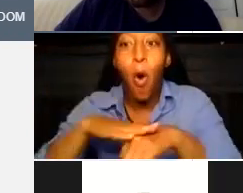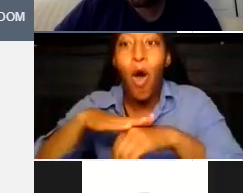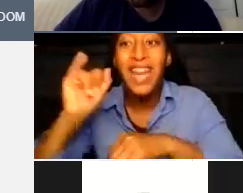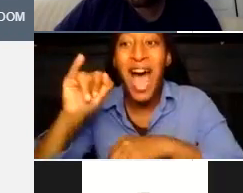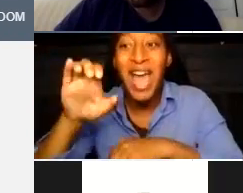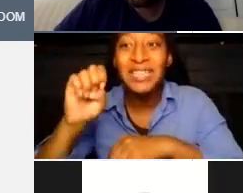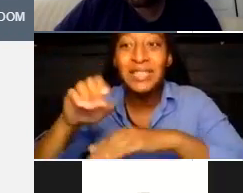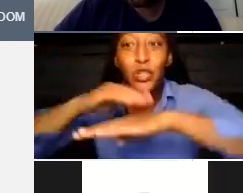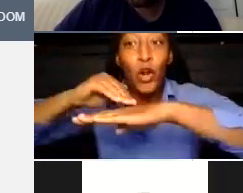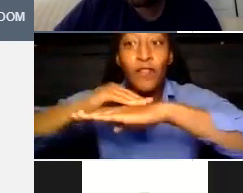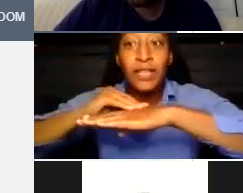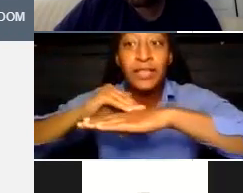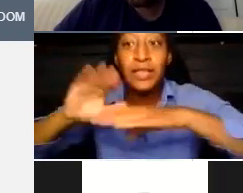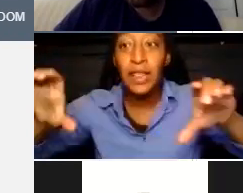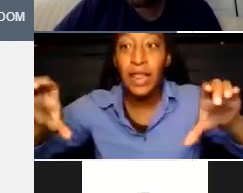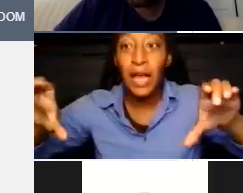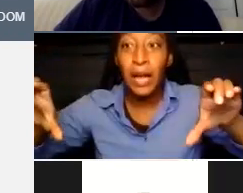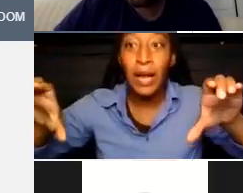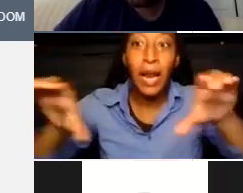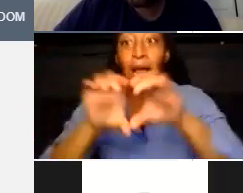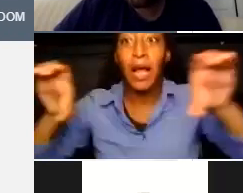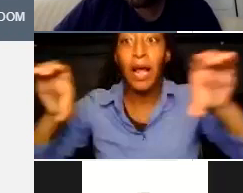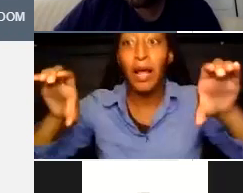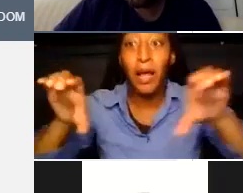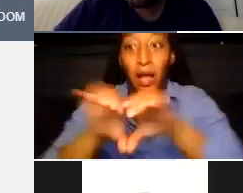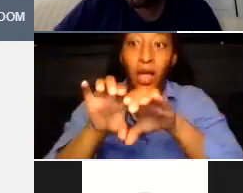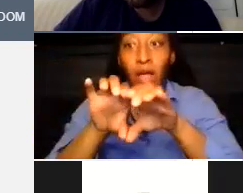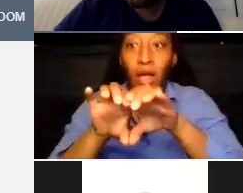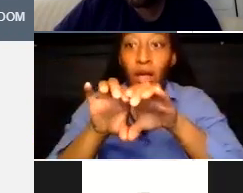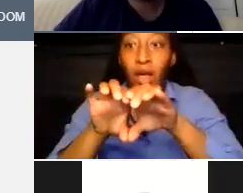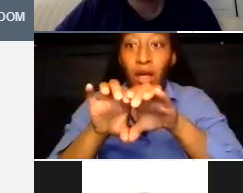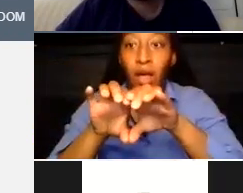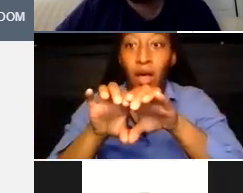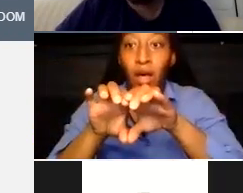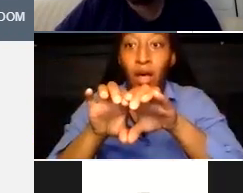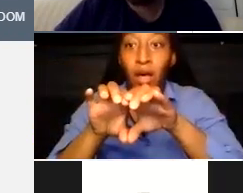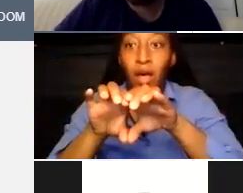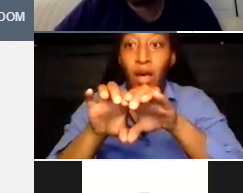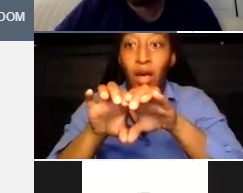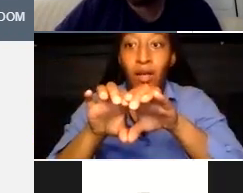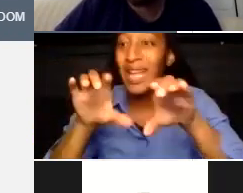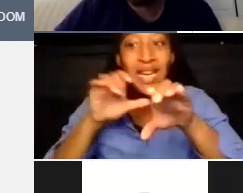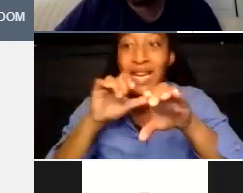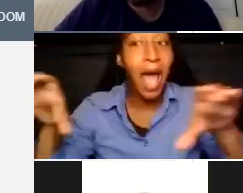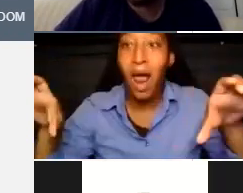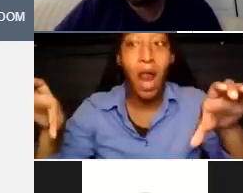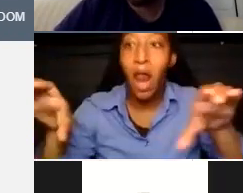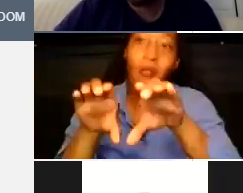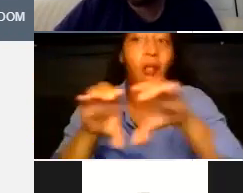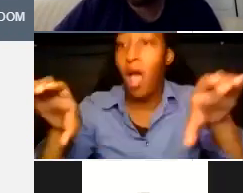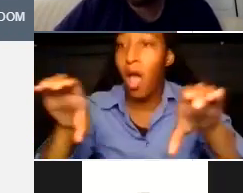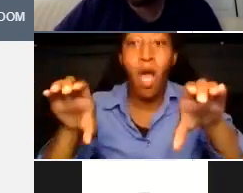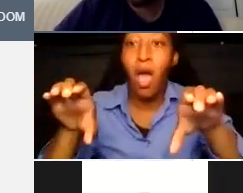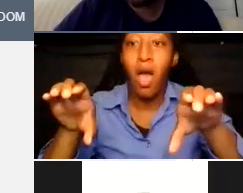case of an inelastic collision. But if this was an elastic collision, they just bounce off of each